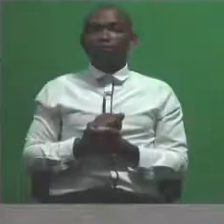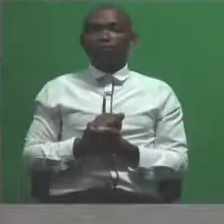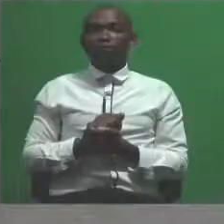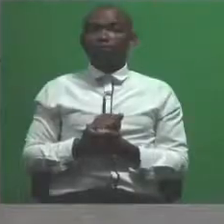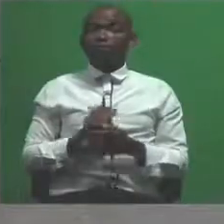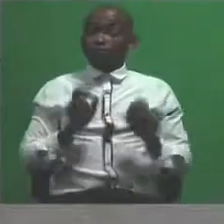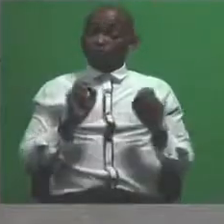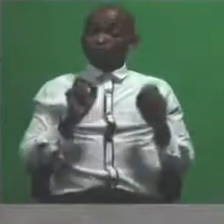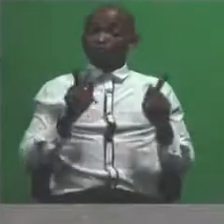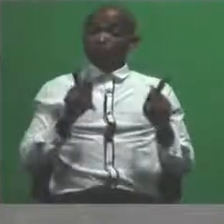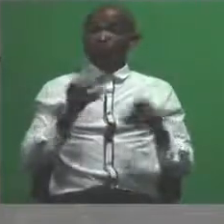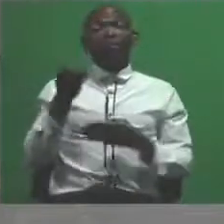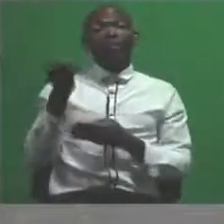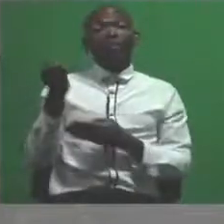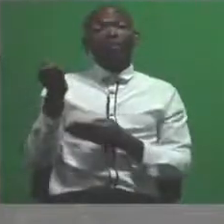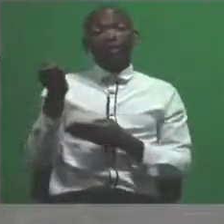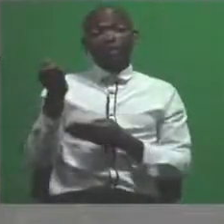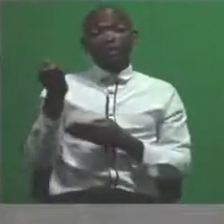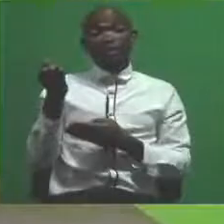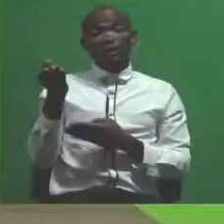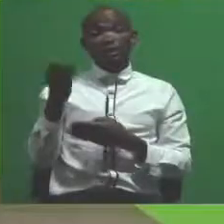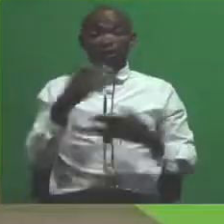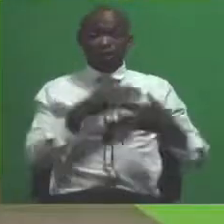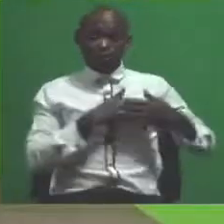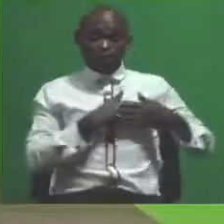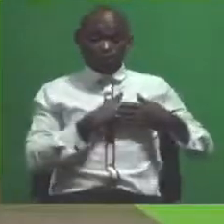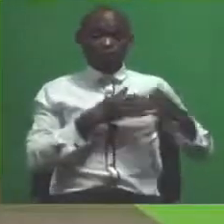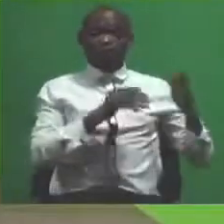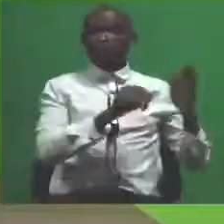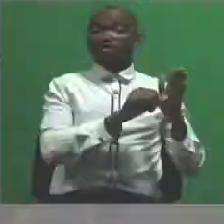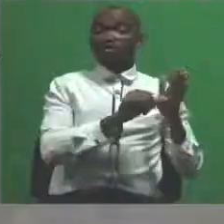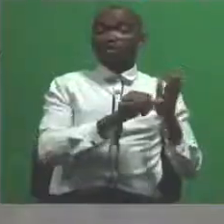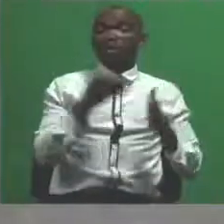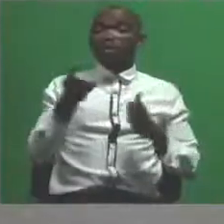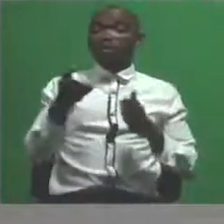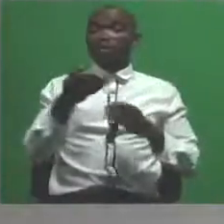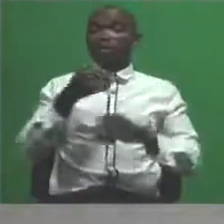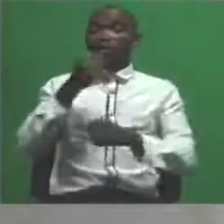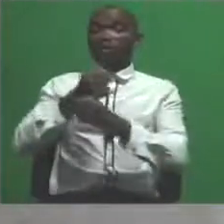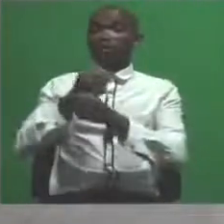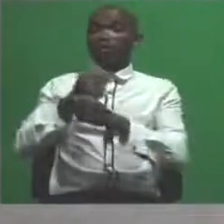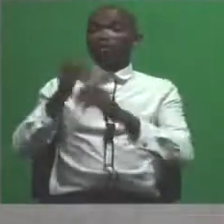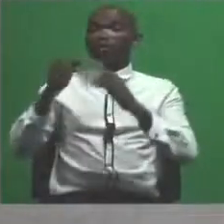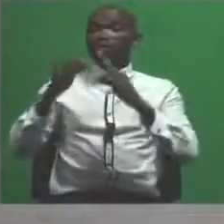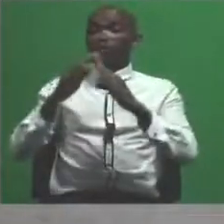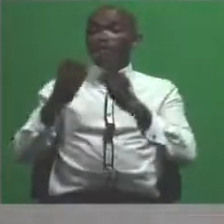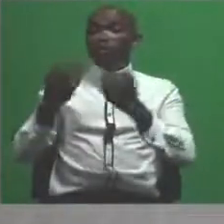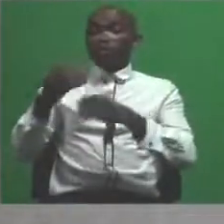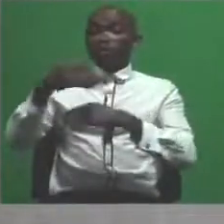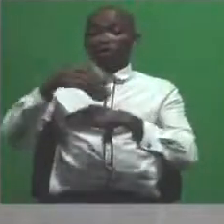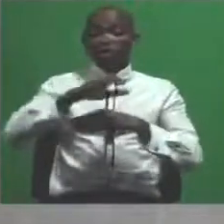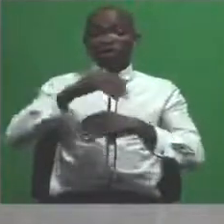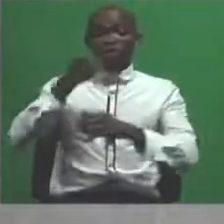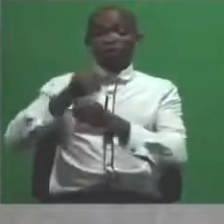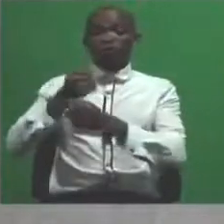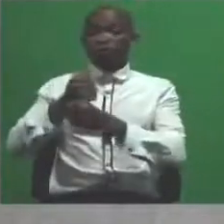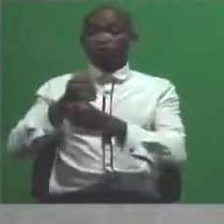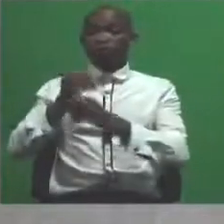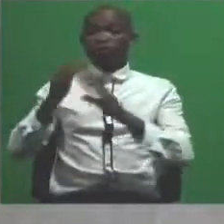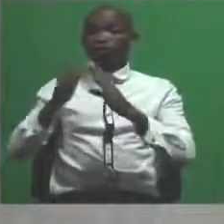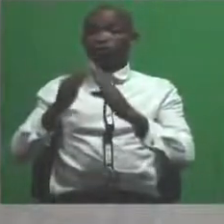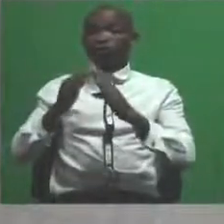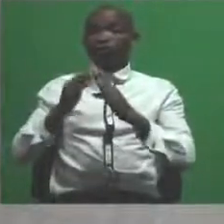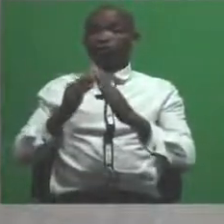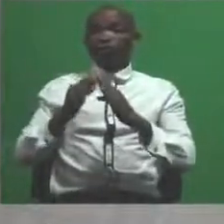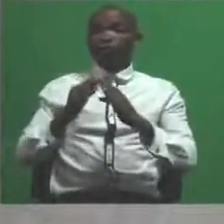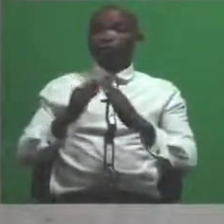Okay, this is, my dear students, this is your homework. You're going to do this at home. What type of